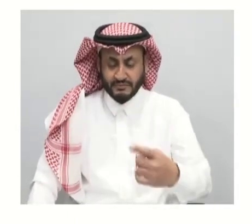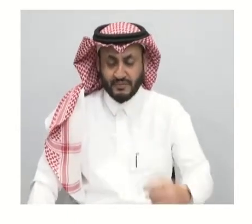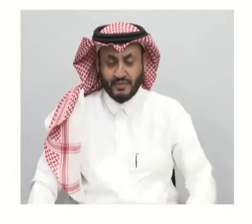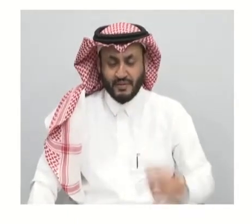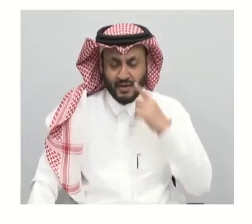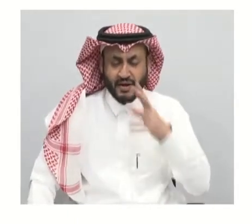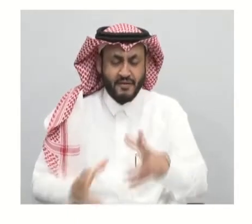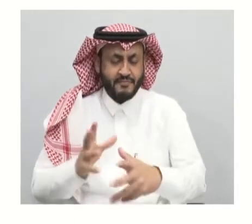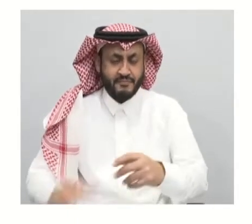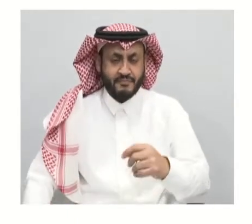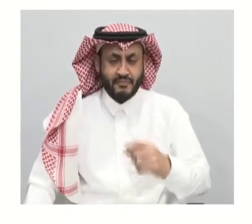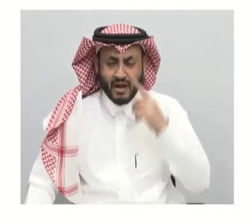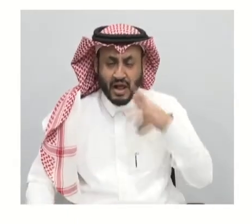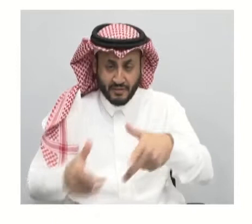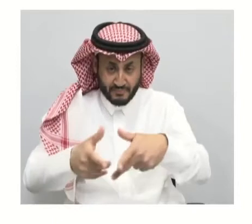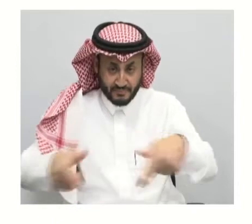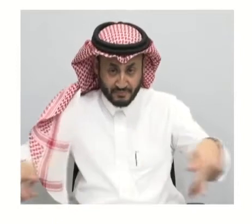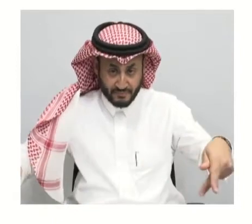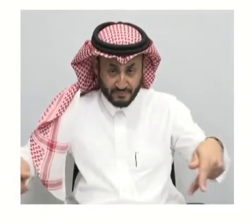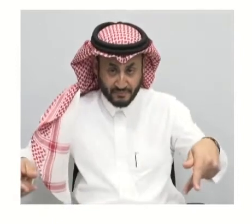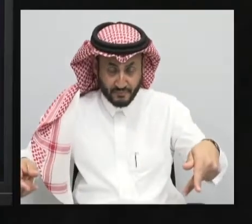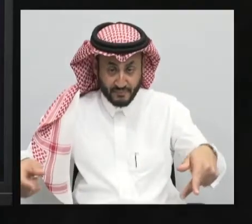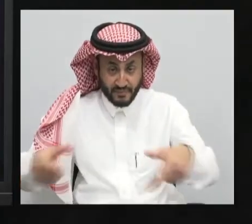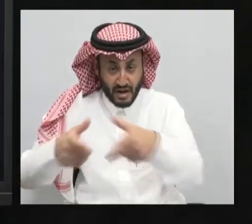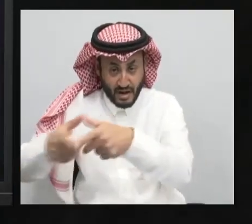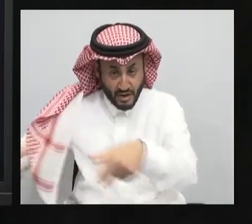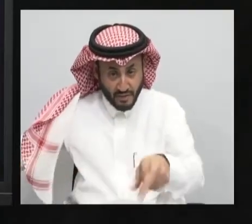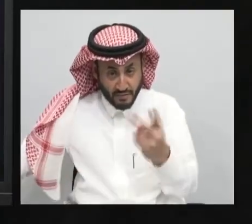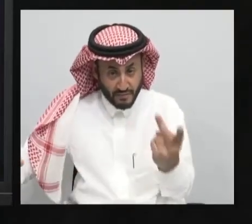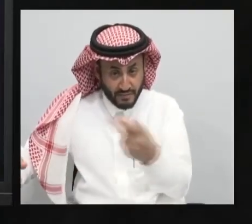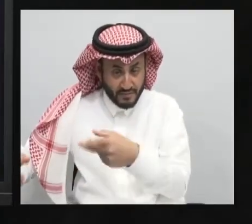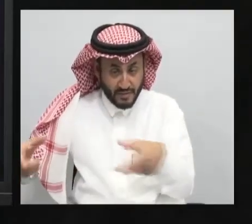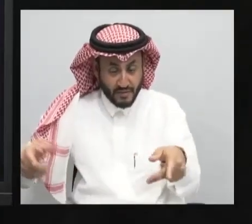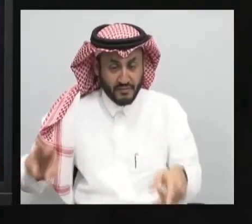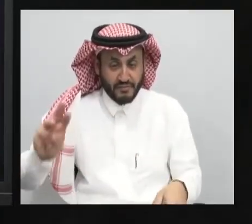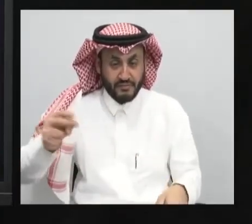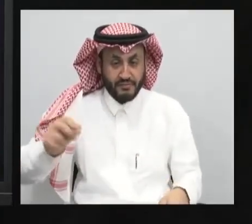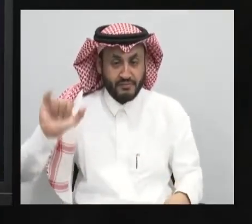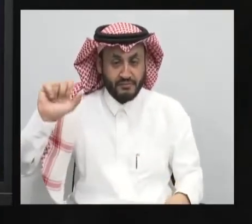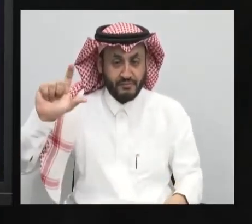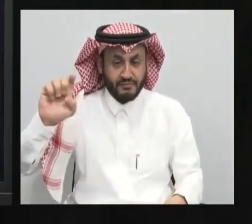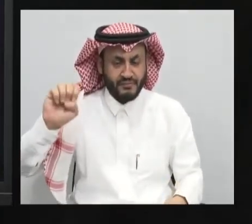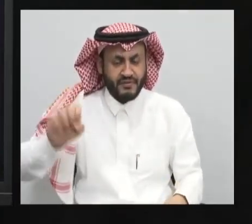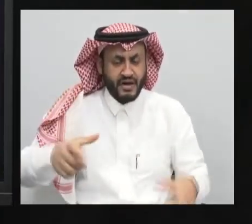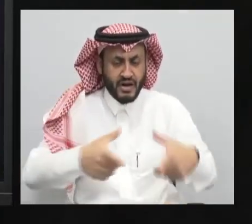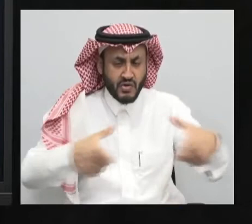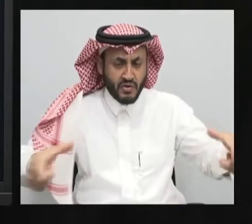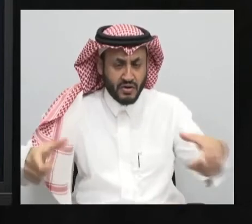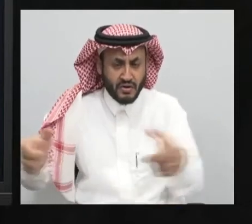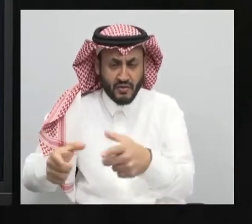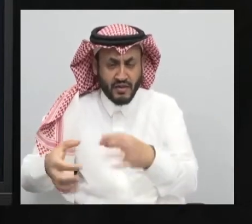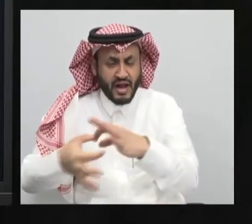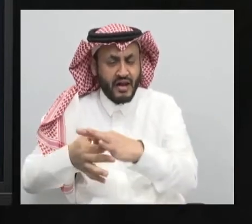the adjective. If you see a long and a long, then you will use while. If you have long and a short, then